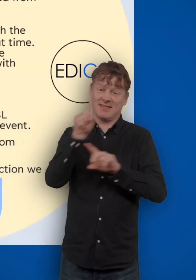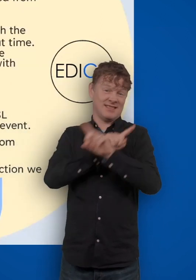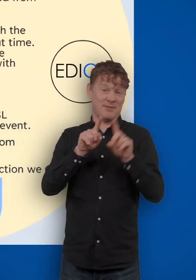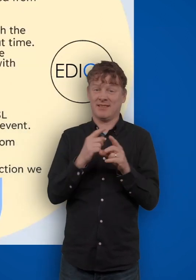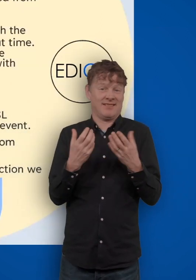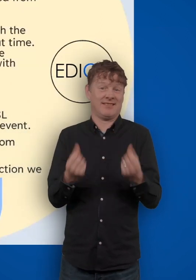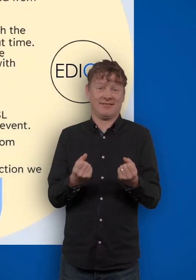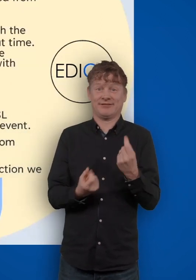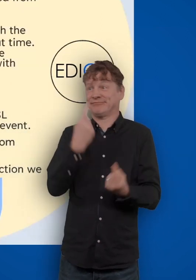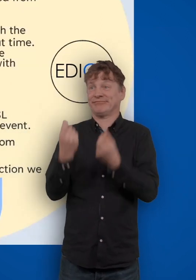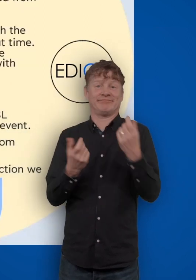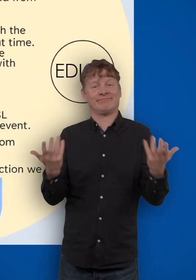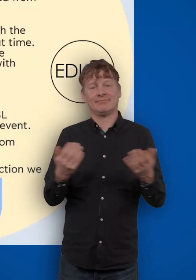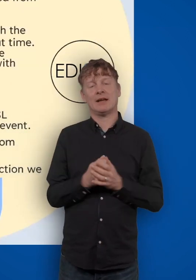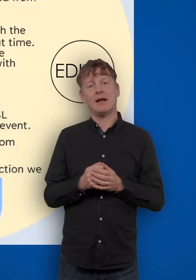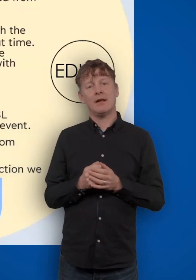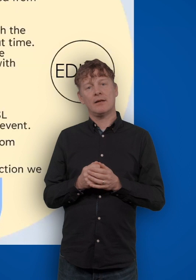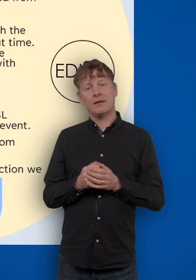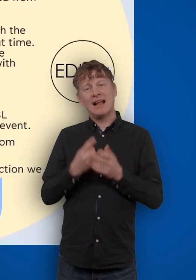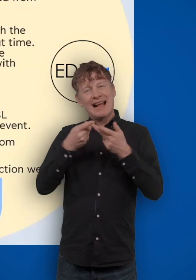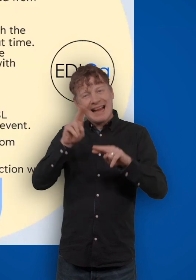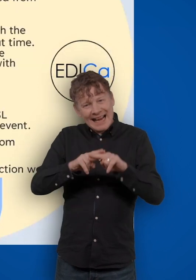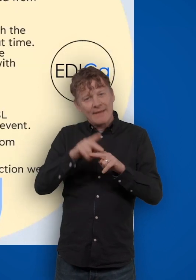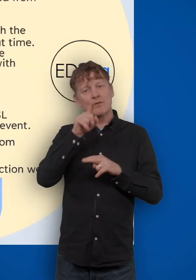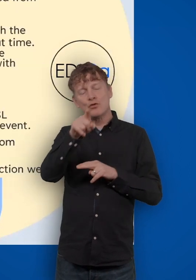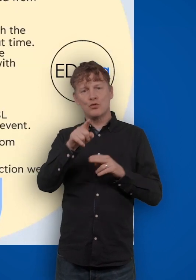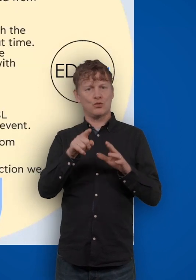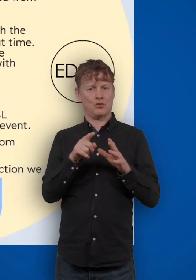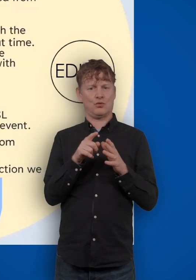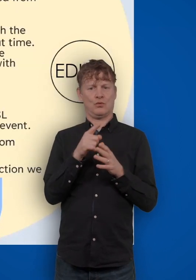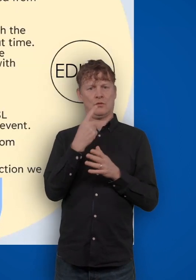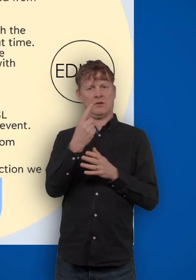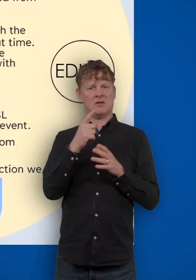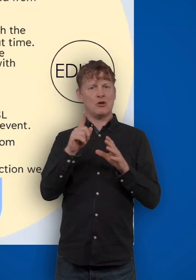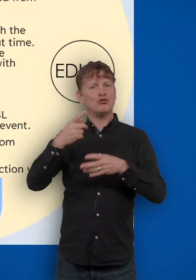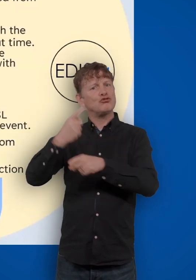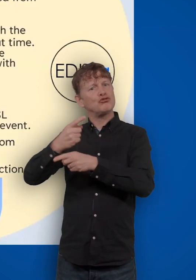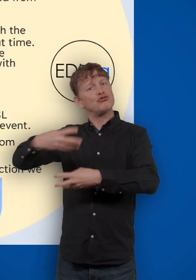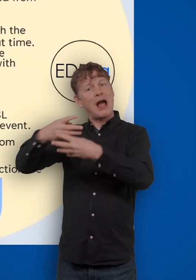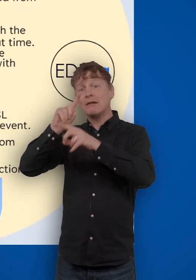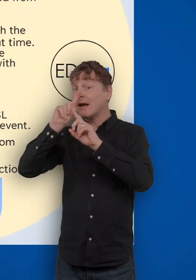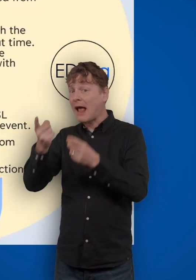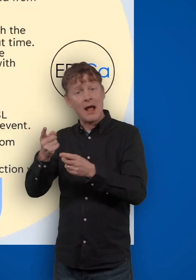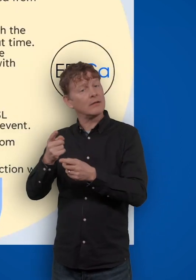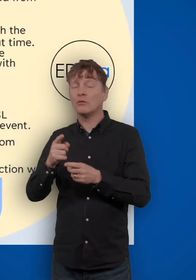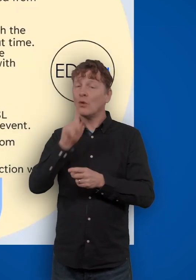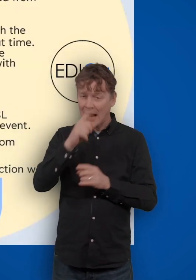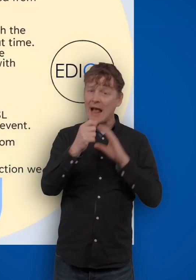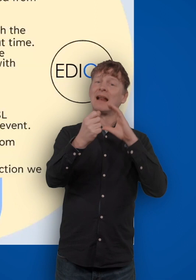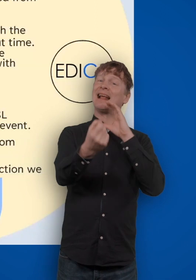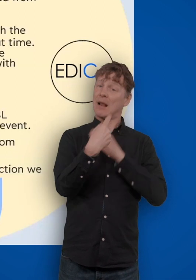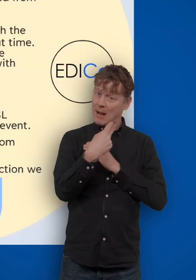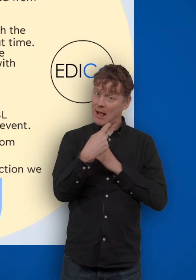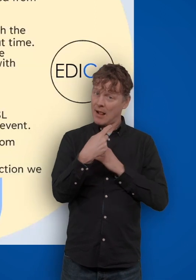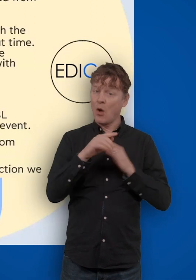probably have. If for whatever reason you're not able to access the chat, you can also send some emails to